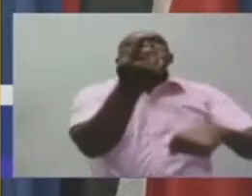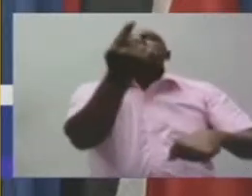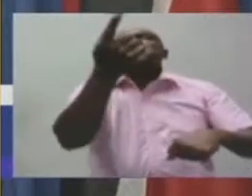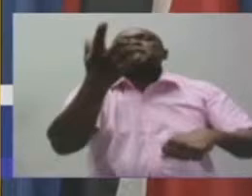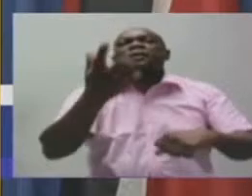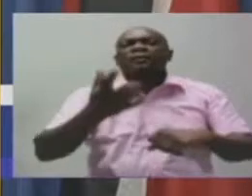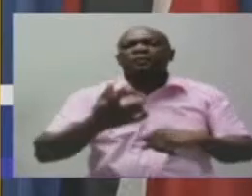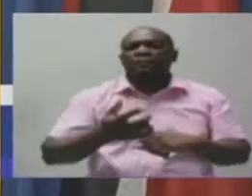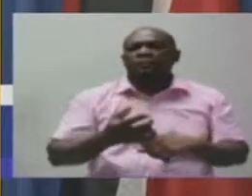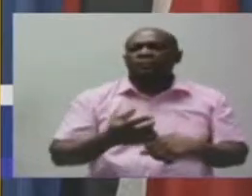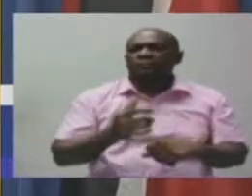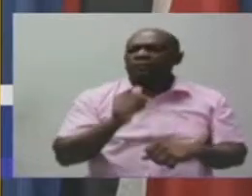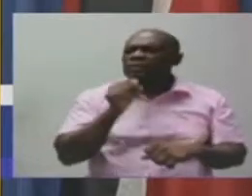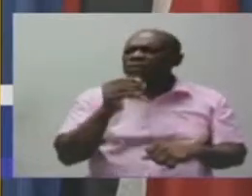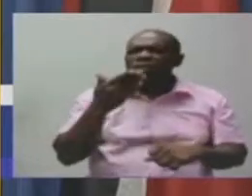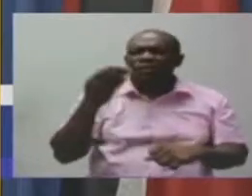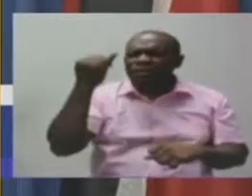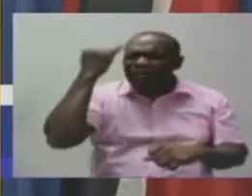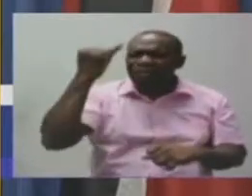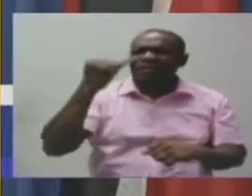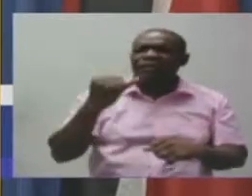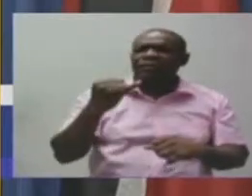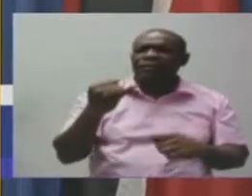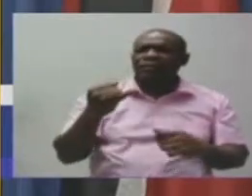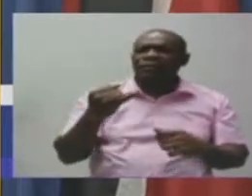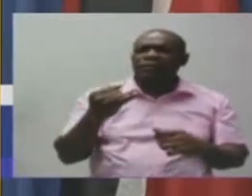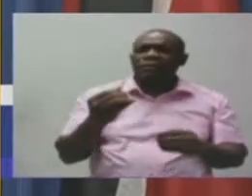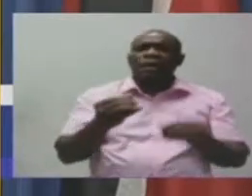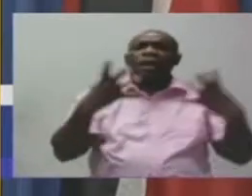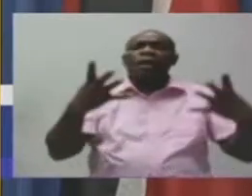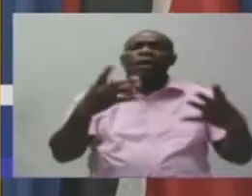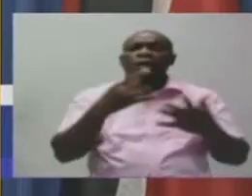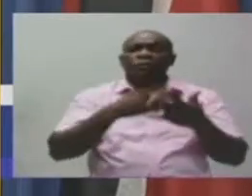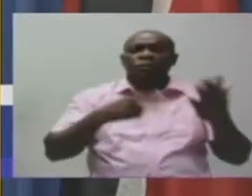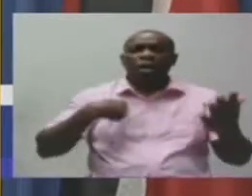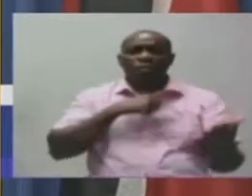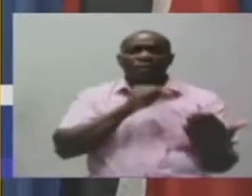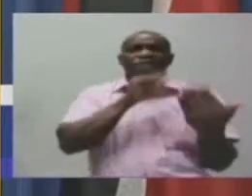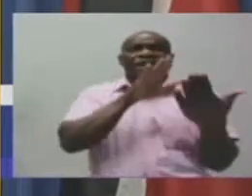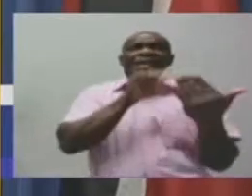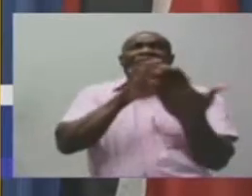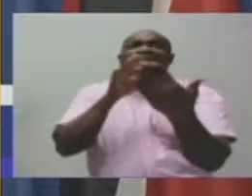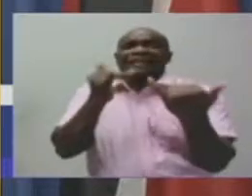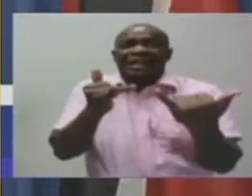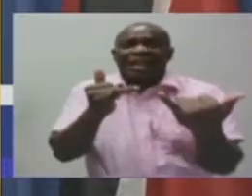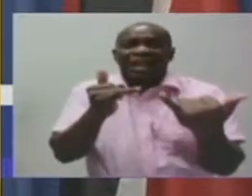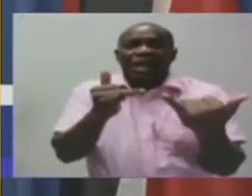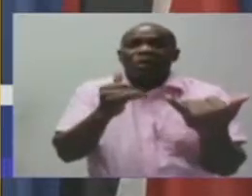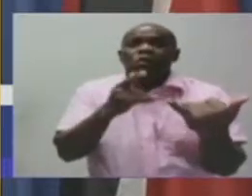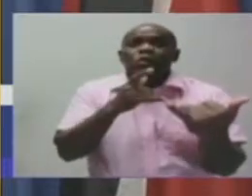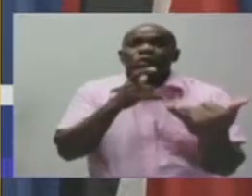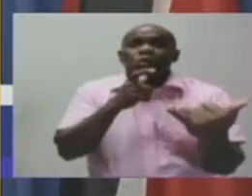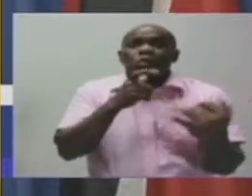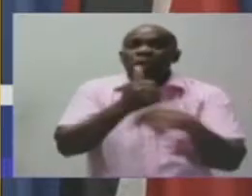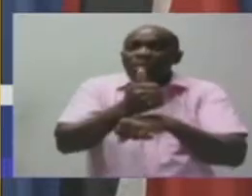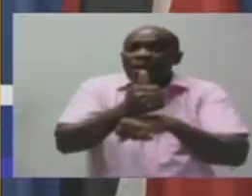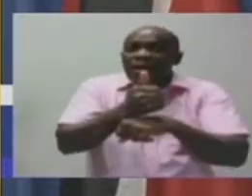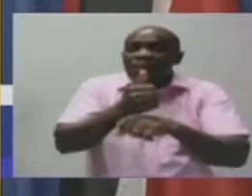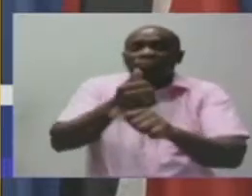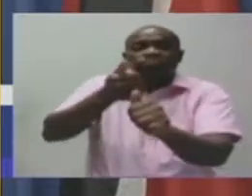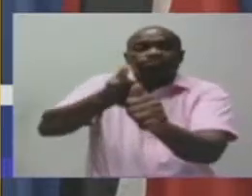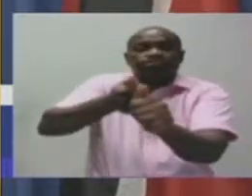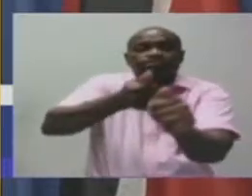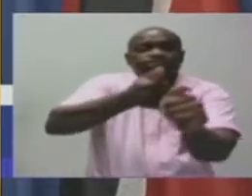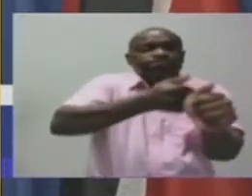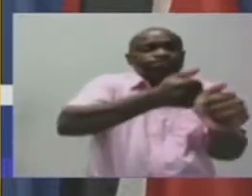Because a lot of what we are facing now has to do with personal responsibility and regard and respect